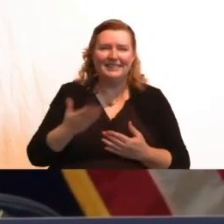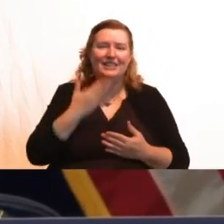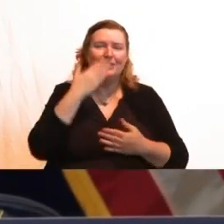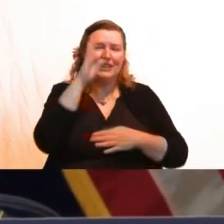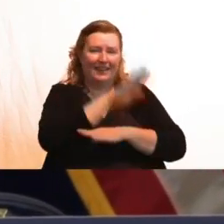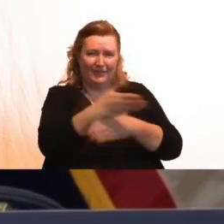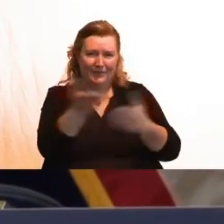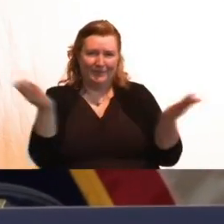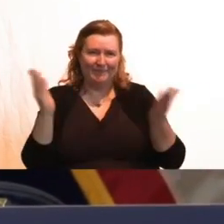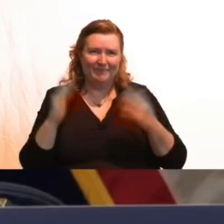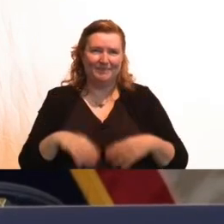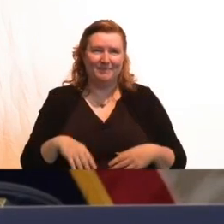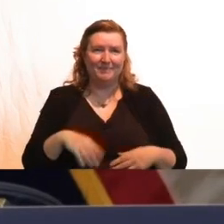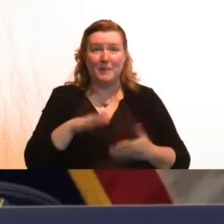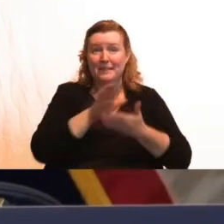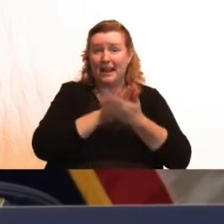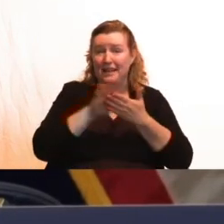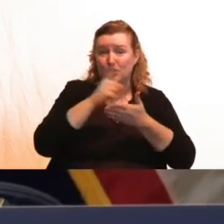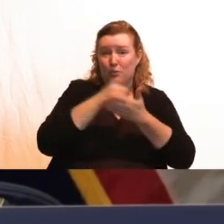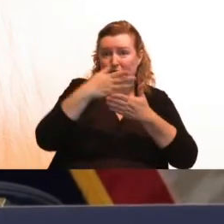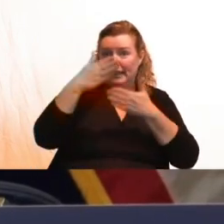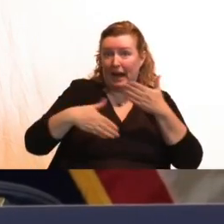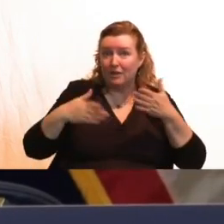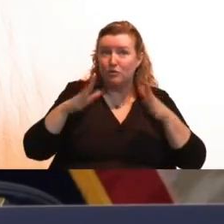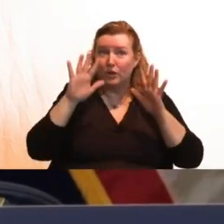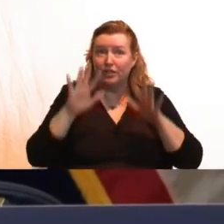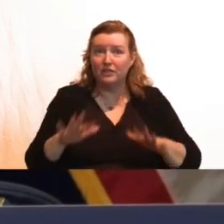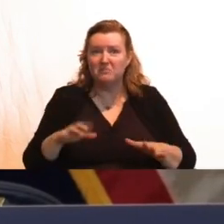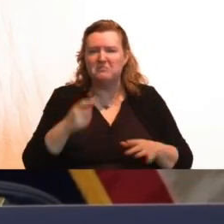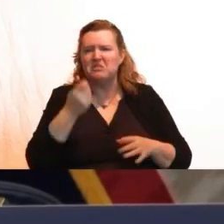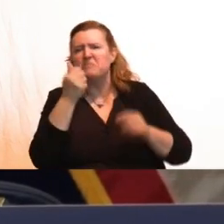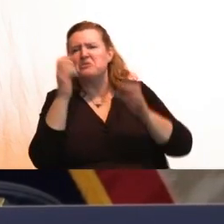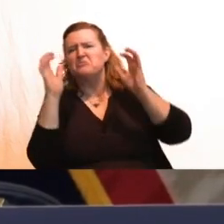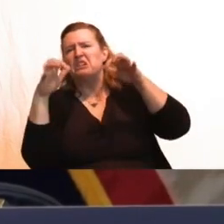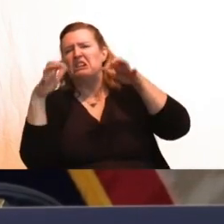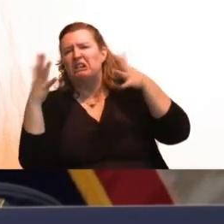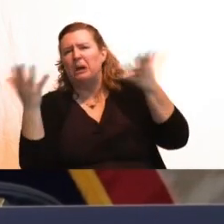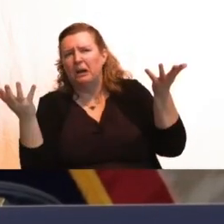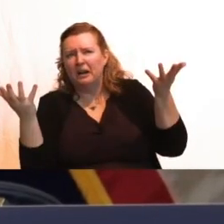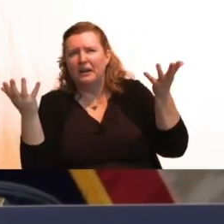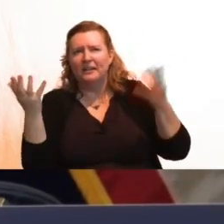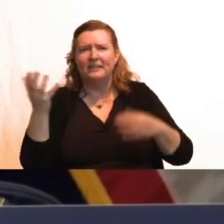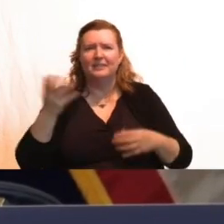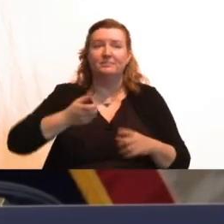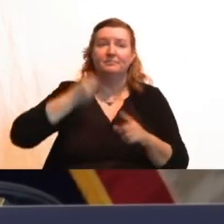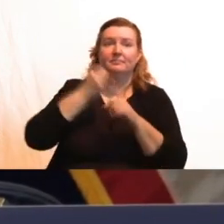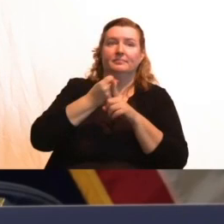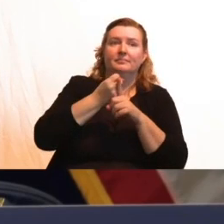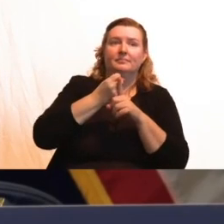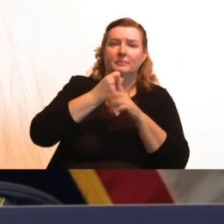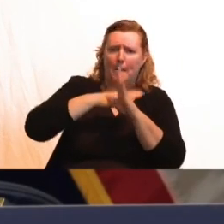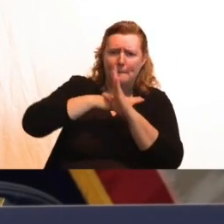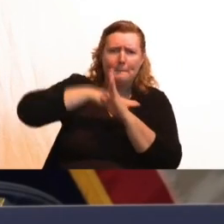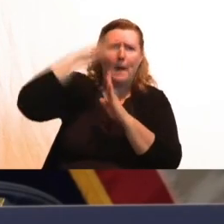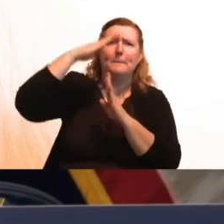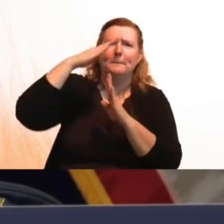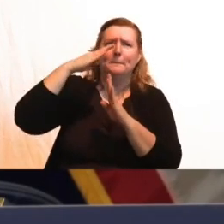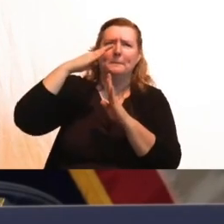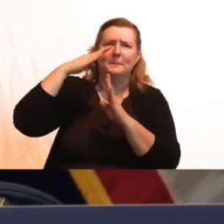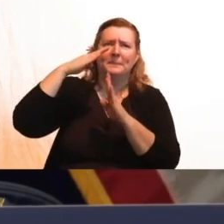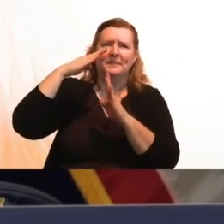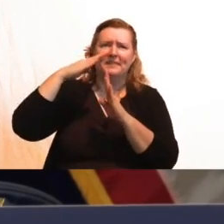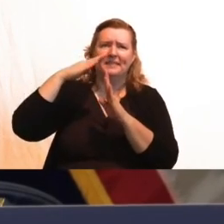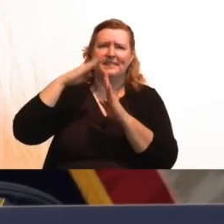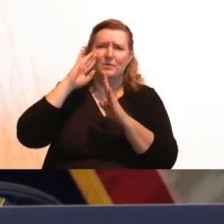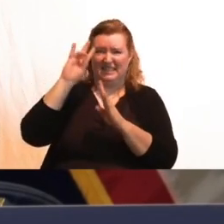a record high on Sunday, maybe low 70s, which will boost all of our spirits well. We also will